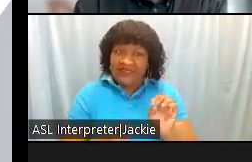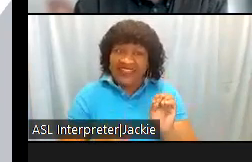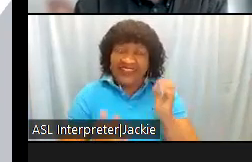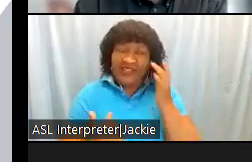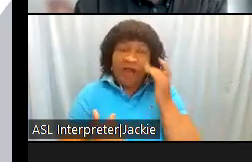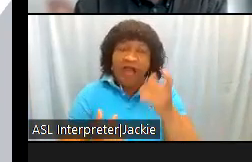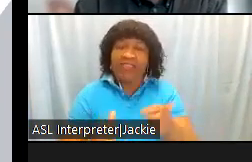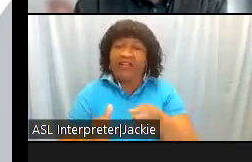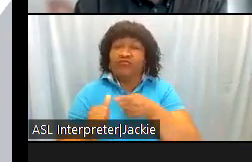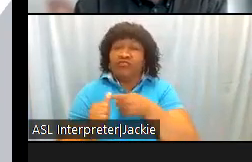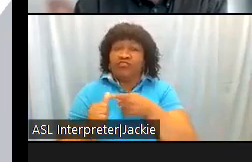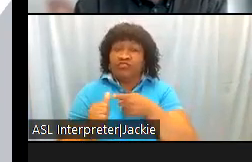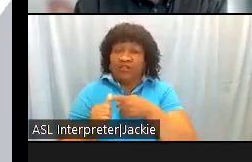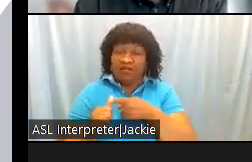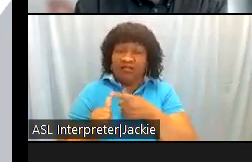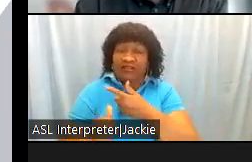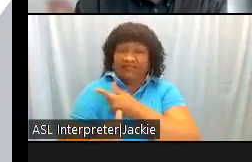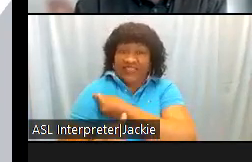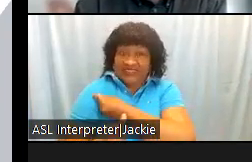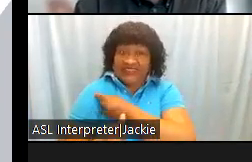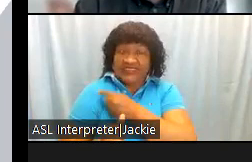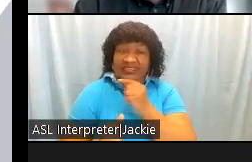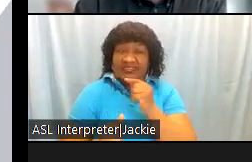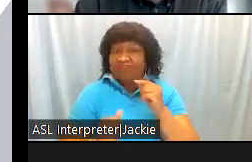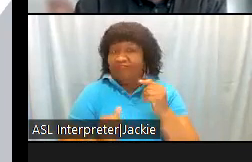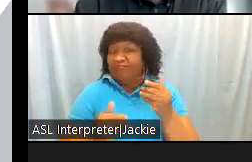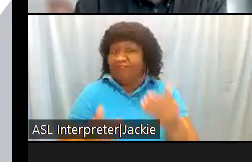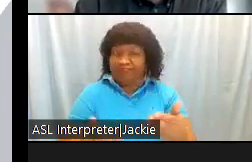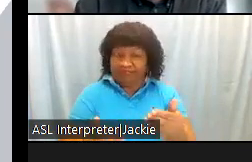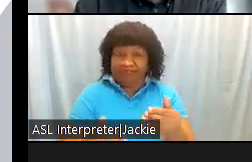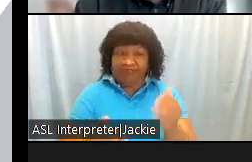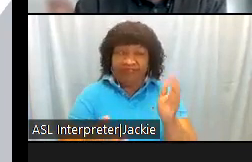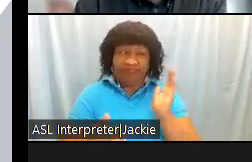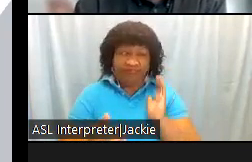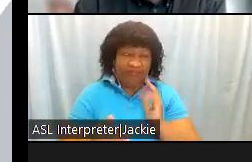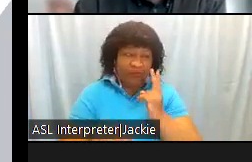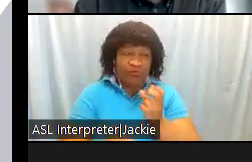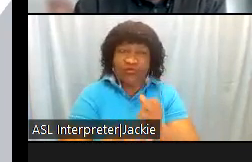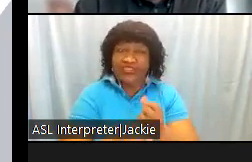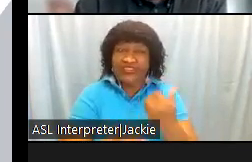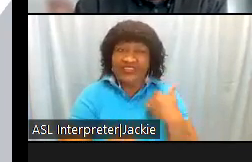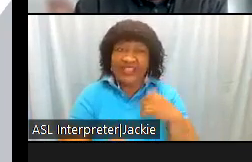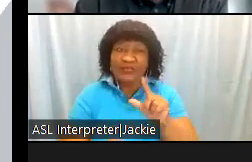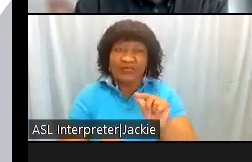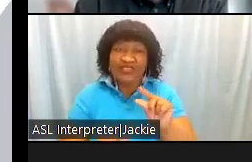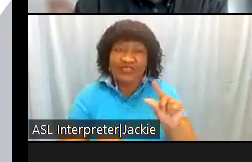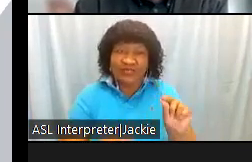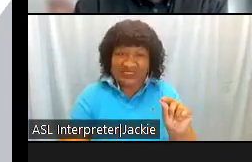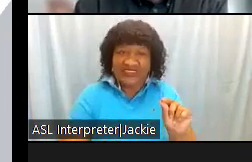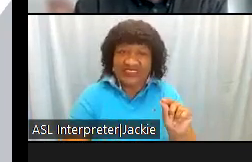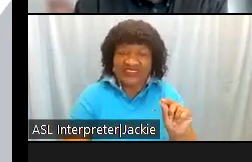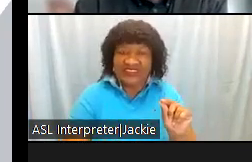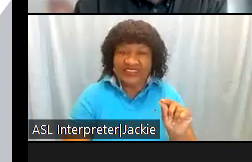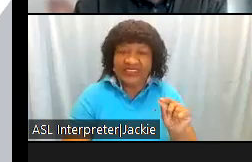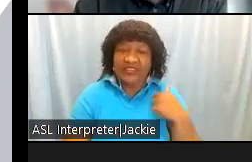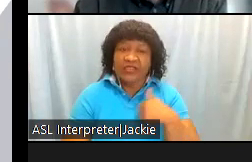the original vaccine that was authorized already a couple of years now, 2020,